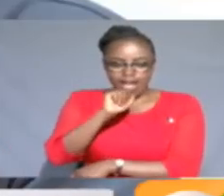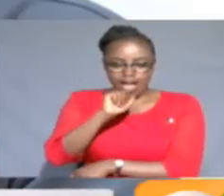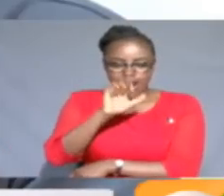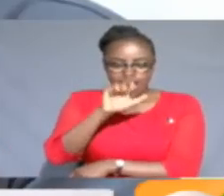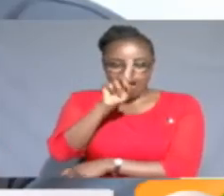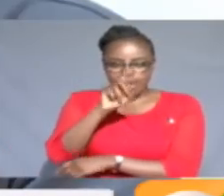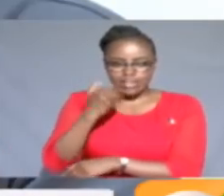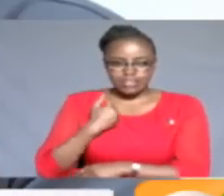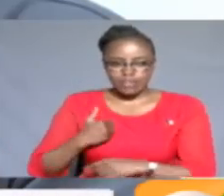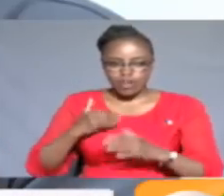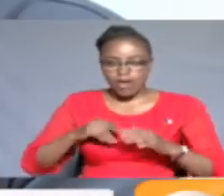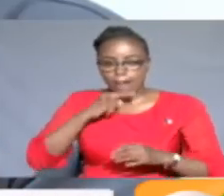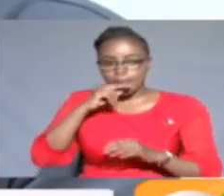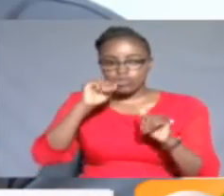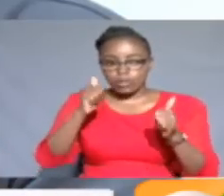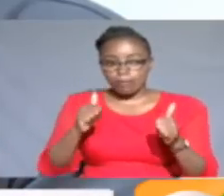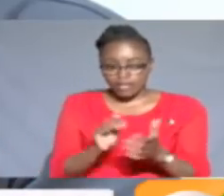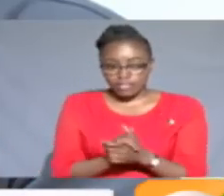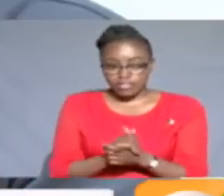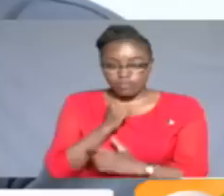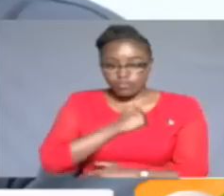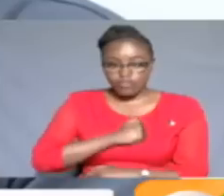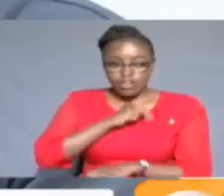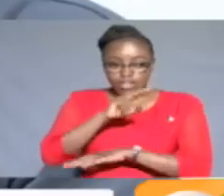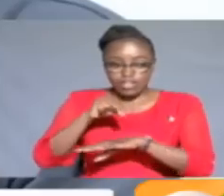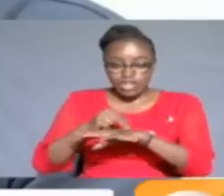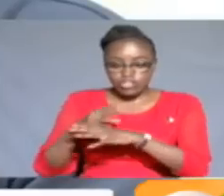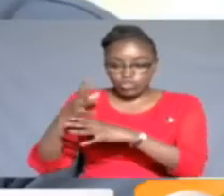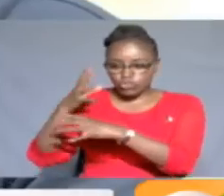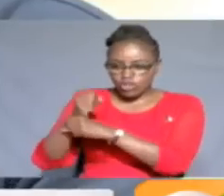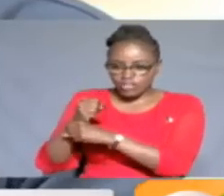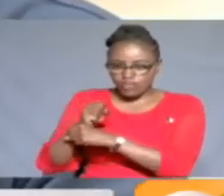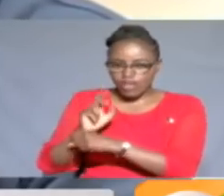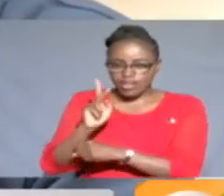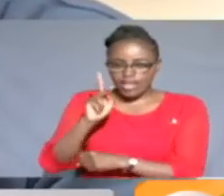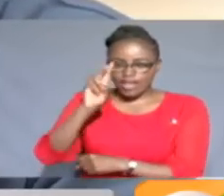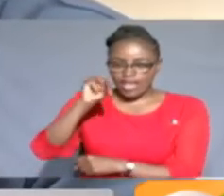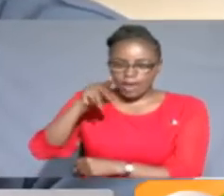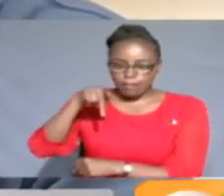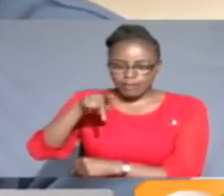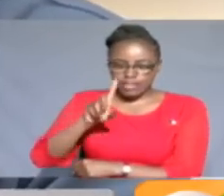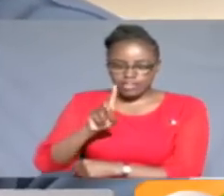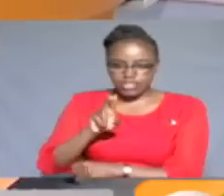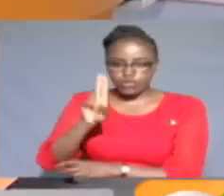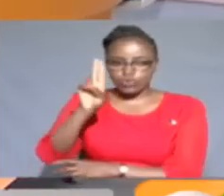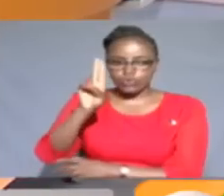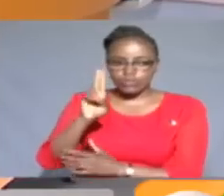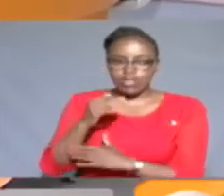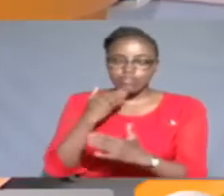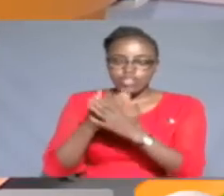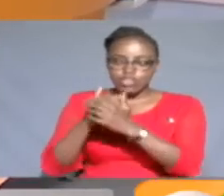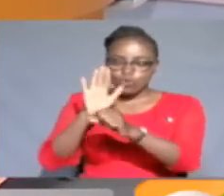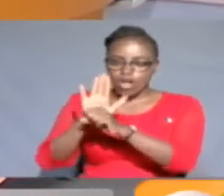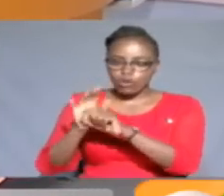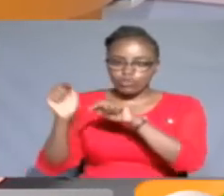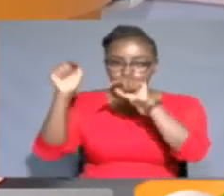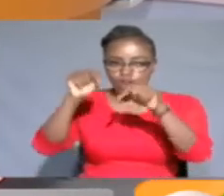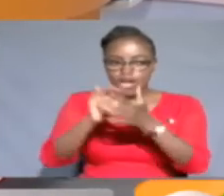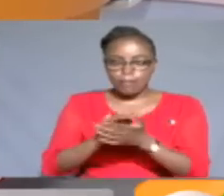surgeon. Of course, I did not mention, sorry about that. That is the National Trustee, Kenya Medical Practitioners and Dentists Union. Thank you all for making time for us.